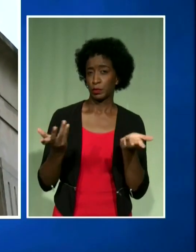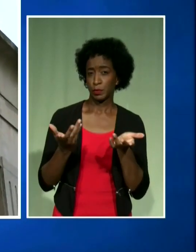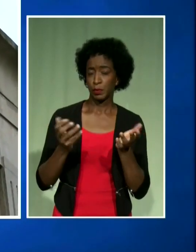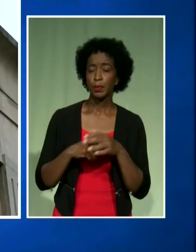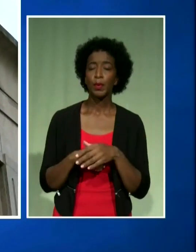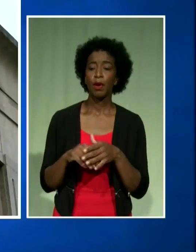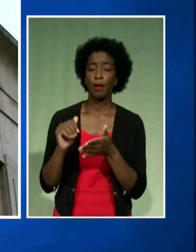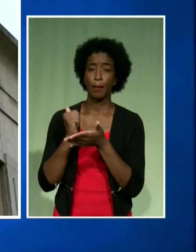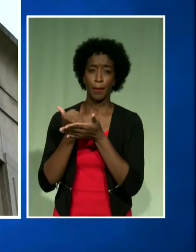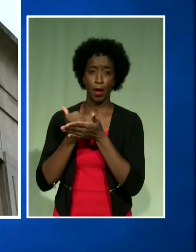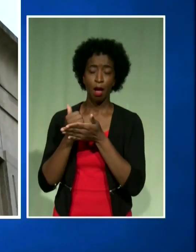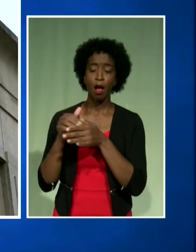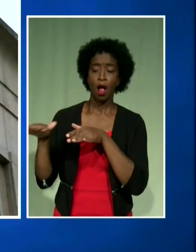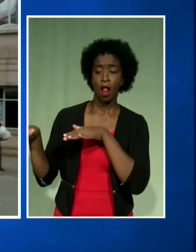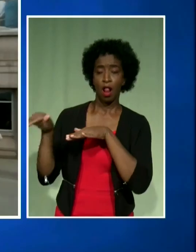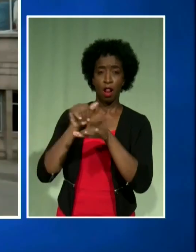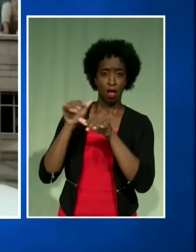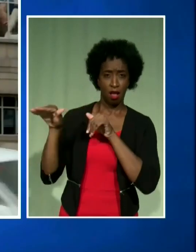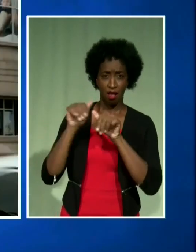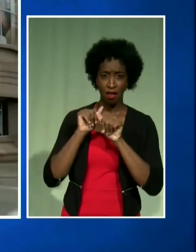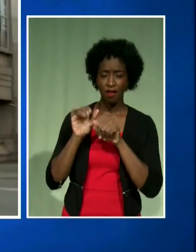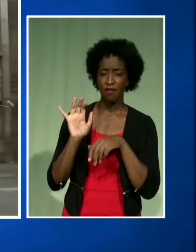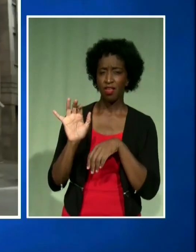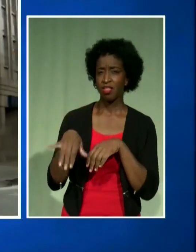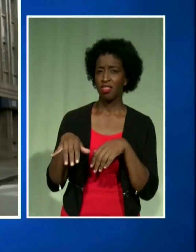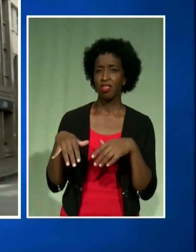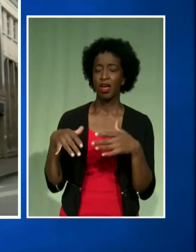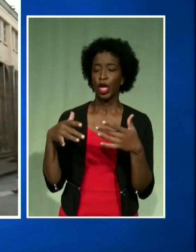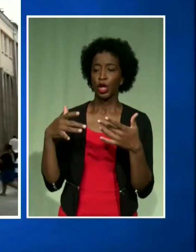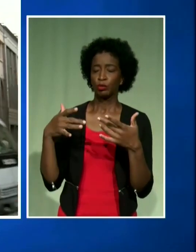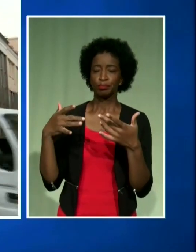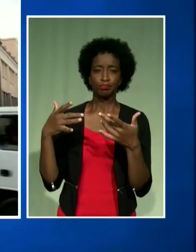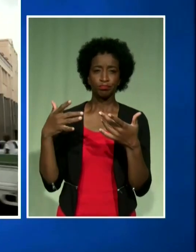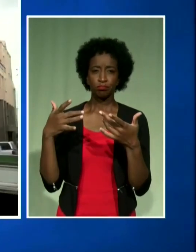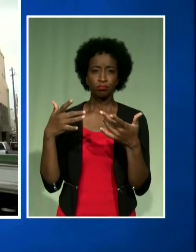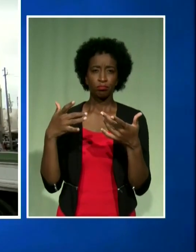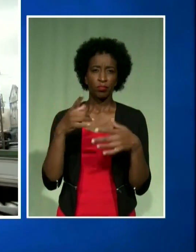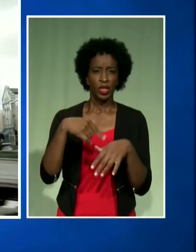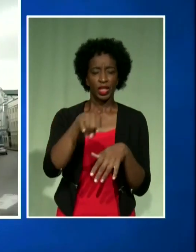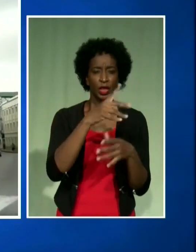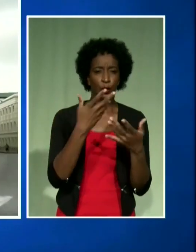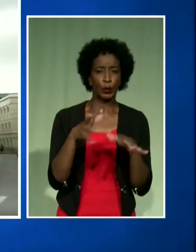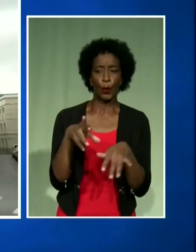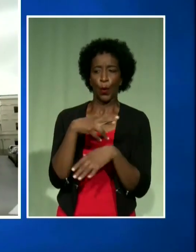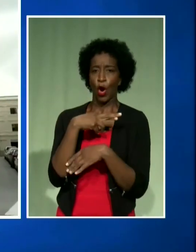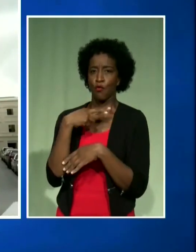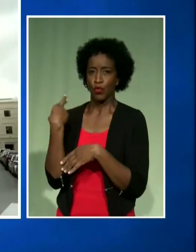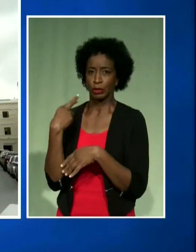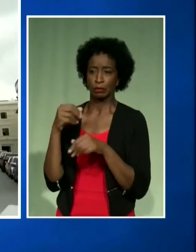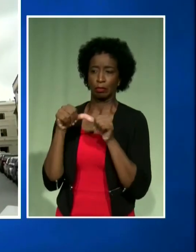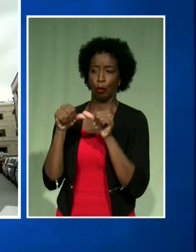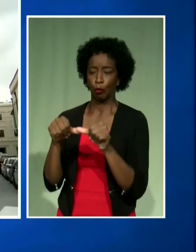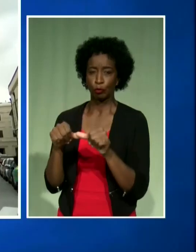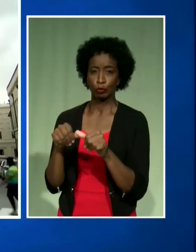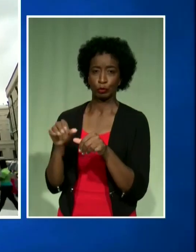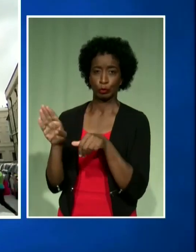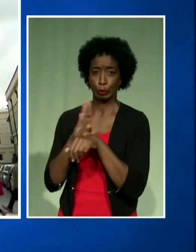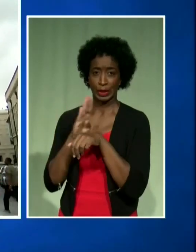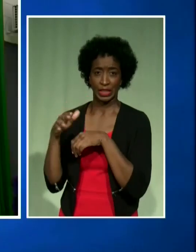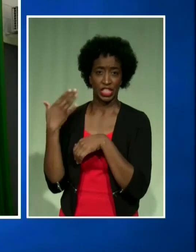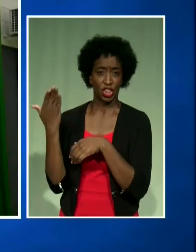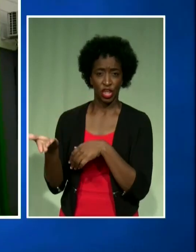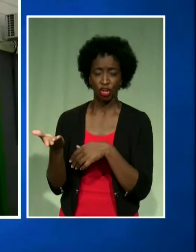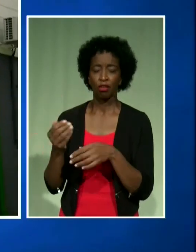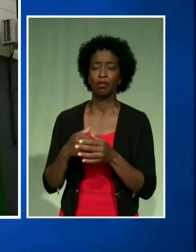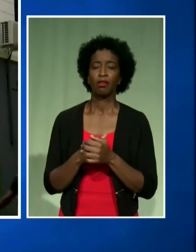on the Caribbean and strategies for ensuring financial access, she said financial institutions in the Caribbean are not the sources